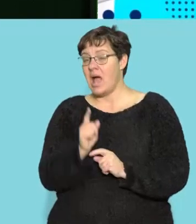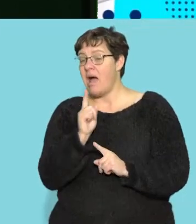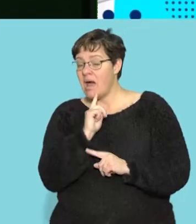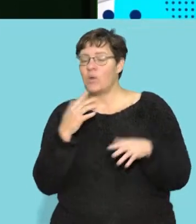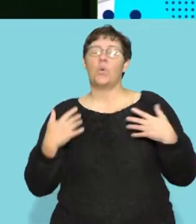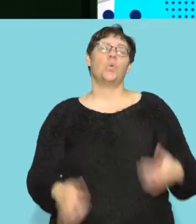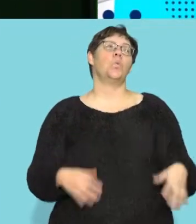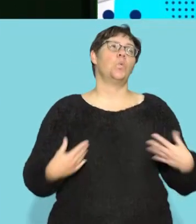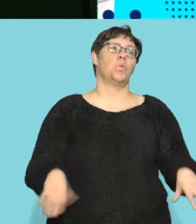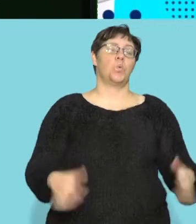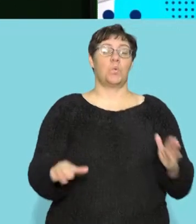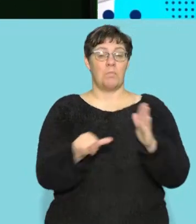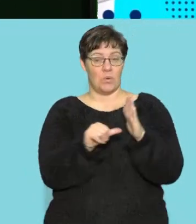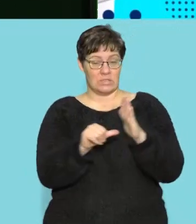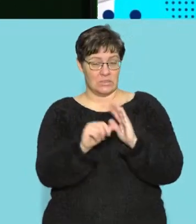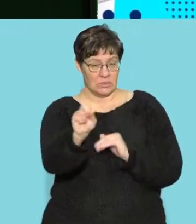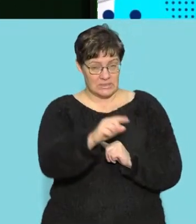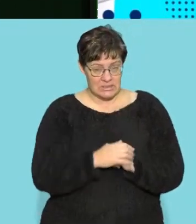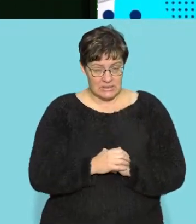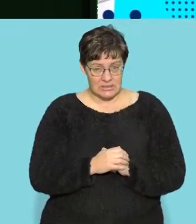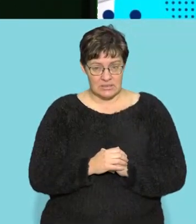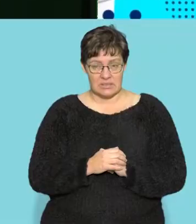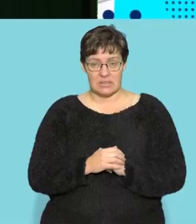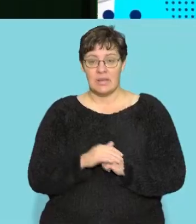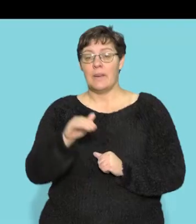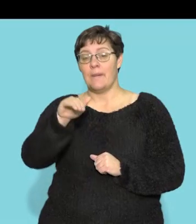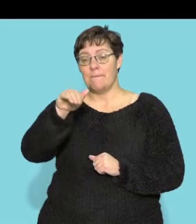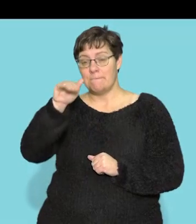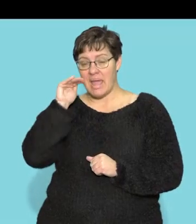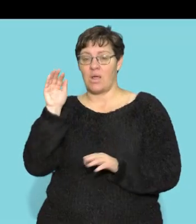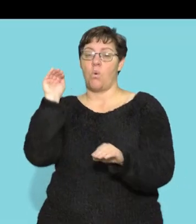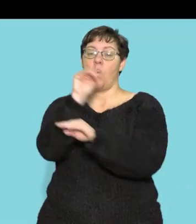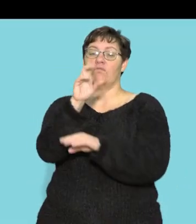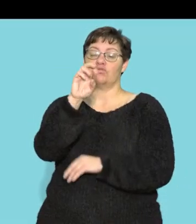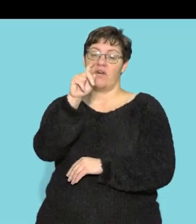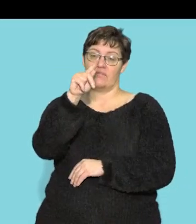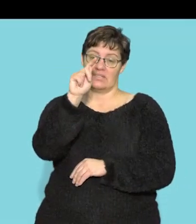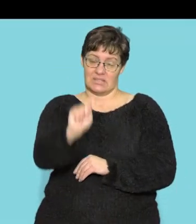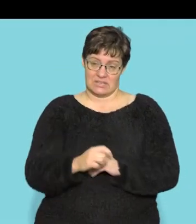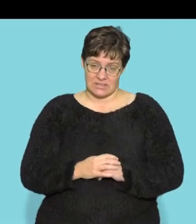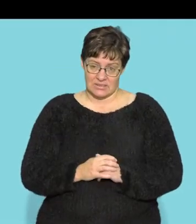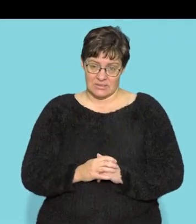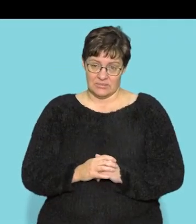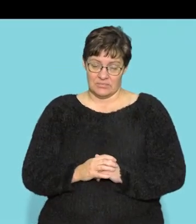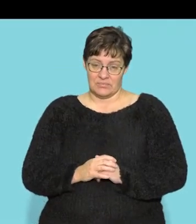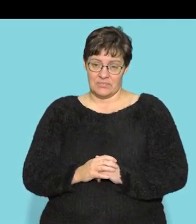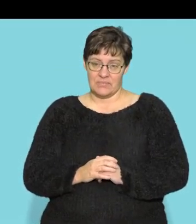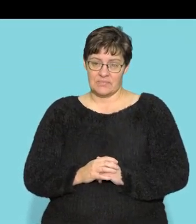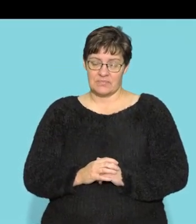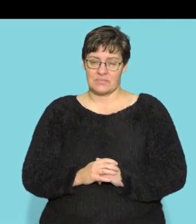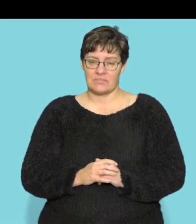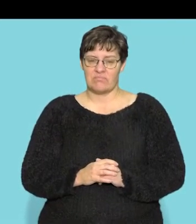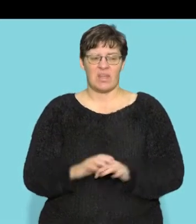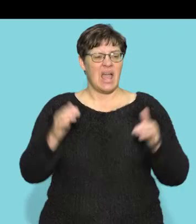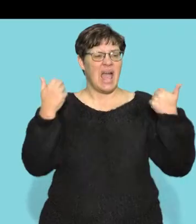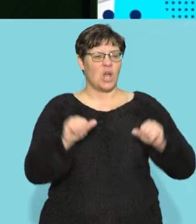very, very important is my bank overdraft. Right. So what type of an